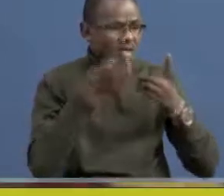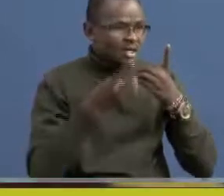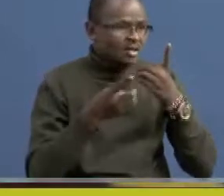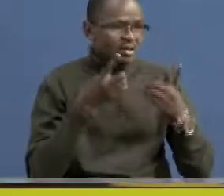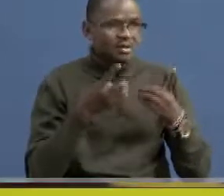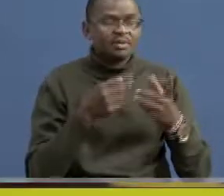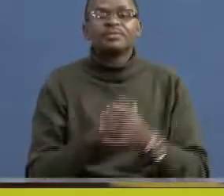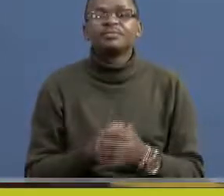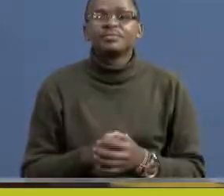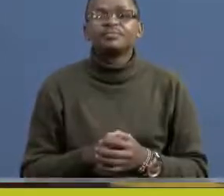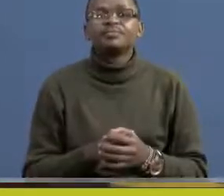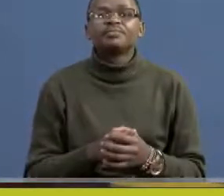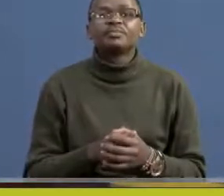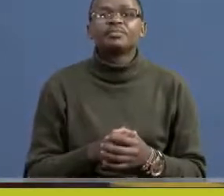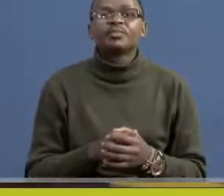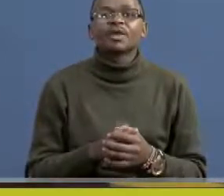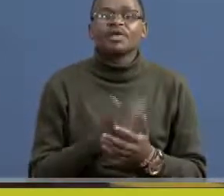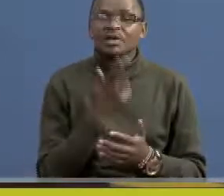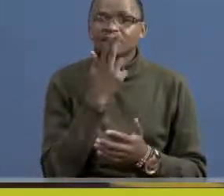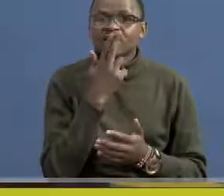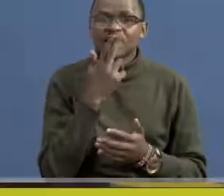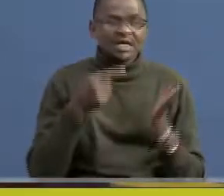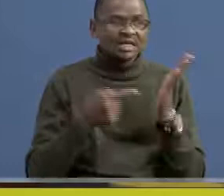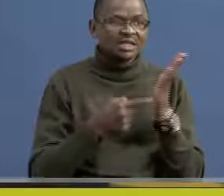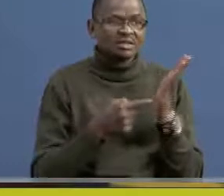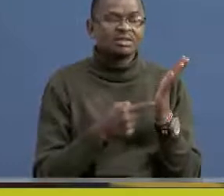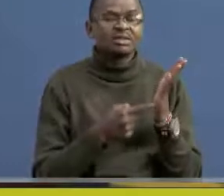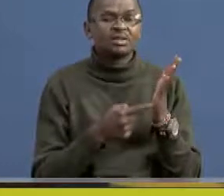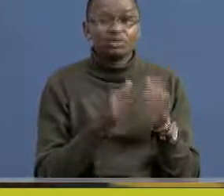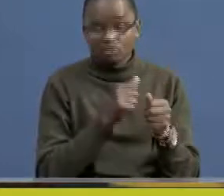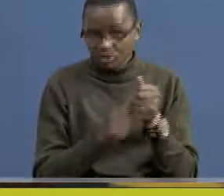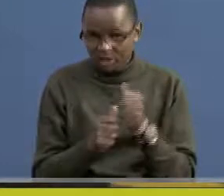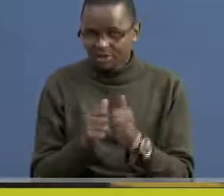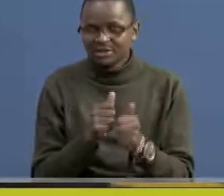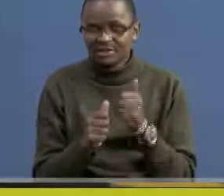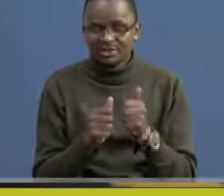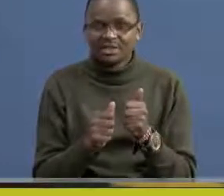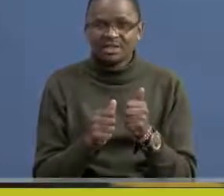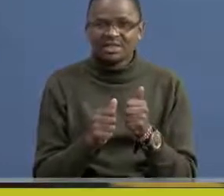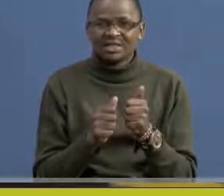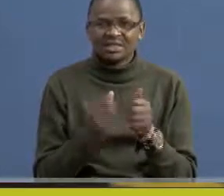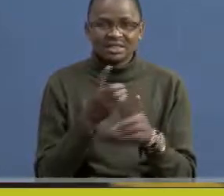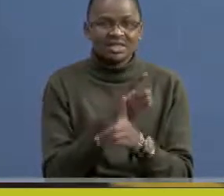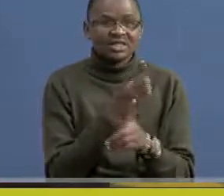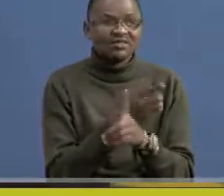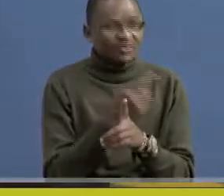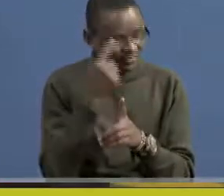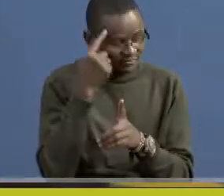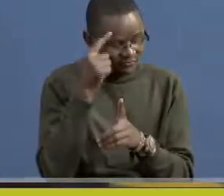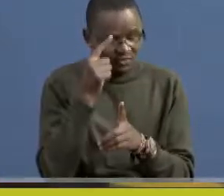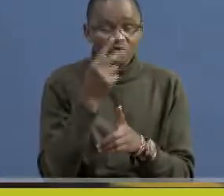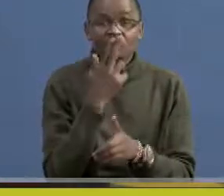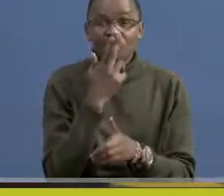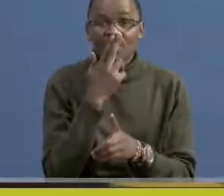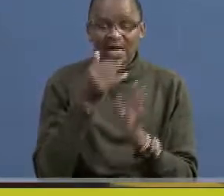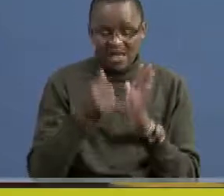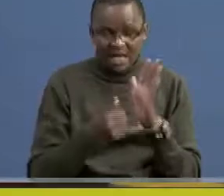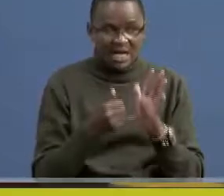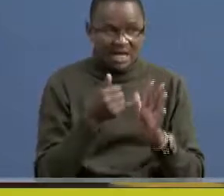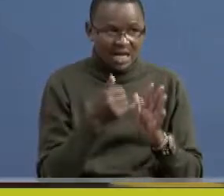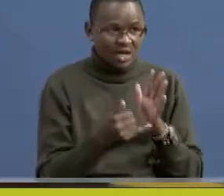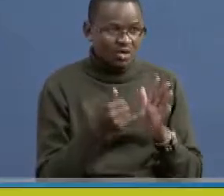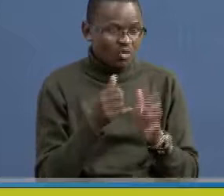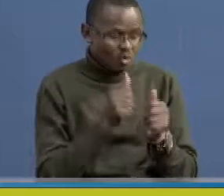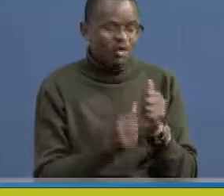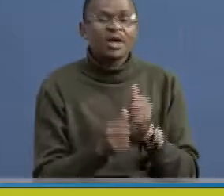Now with e-cigarettes, the technology is very much around batteries, which is a different space for the tobacco industry, a device